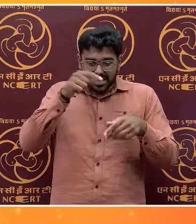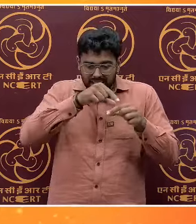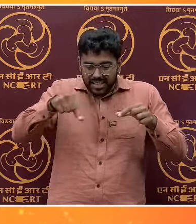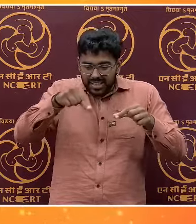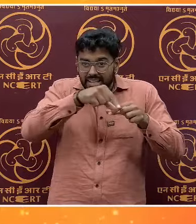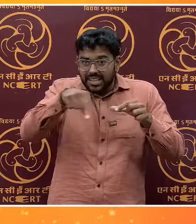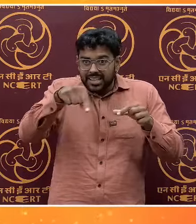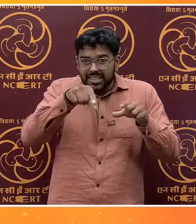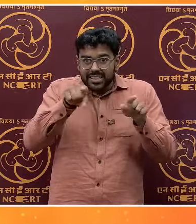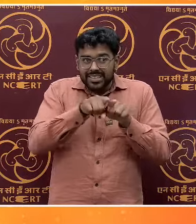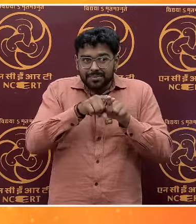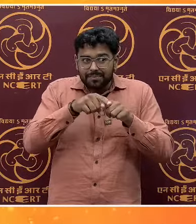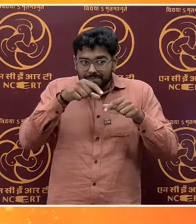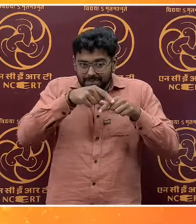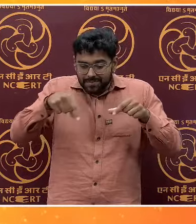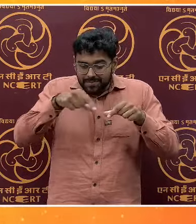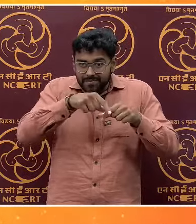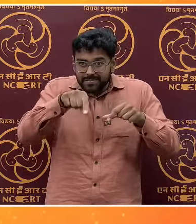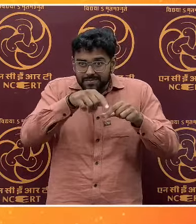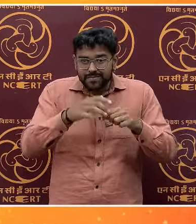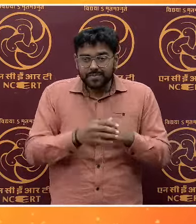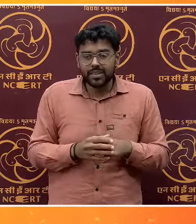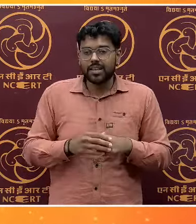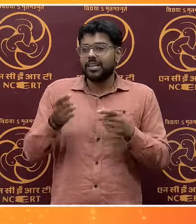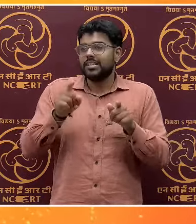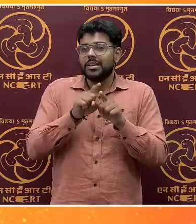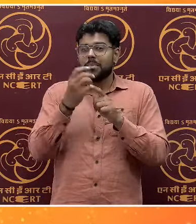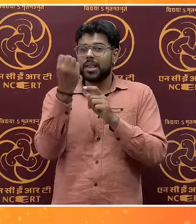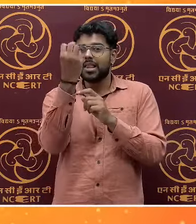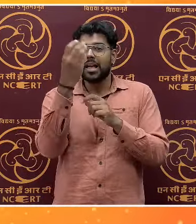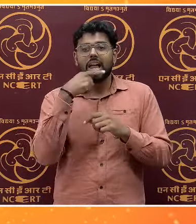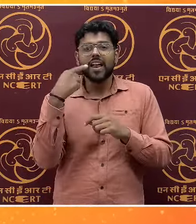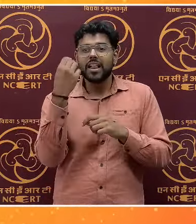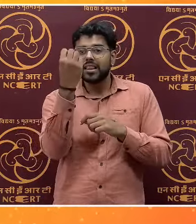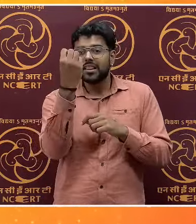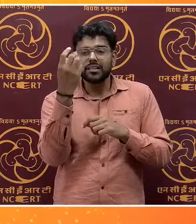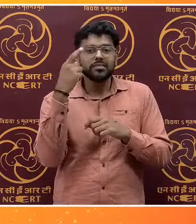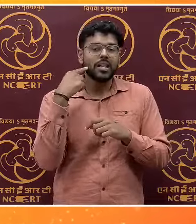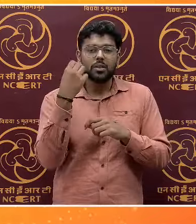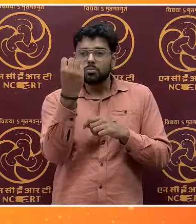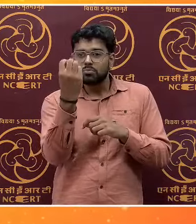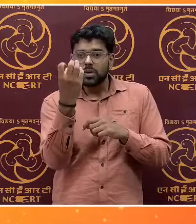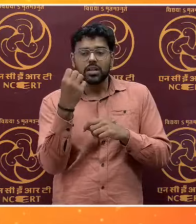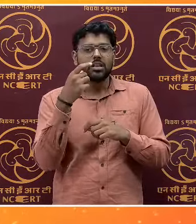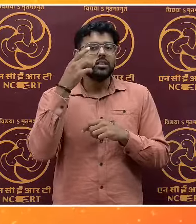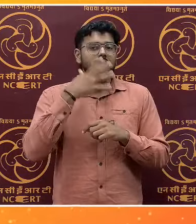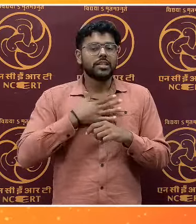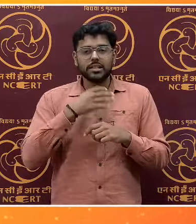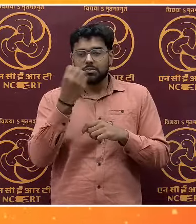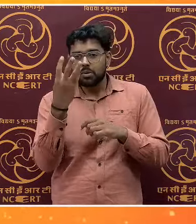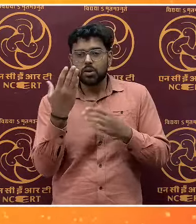right? Zebra line and traffic signal and school behind,